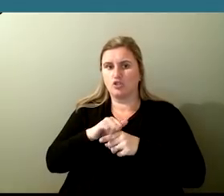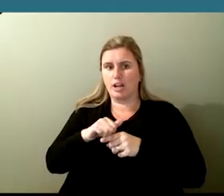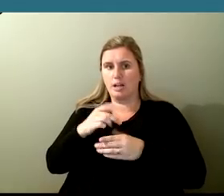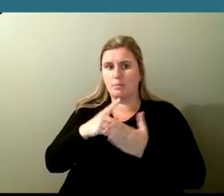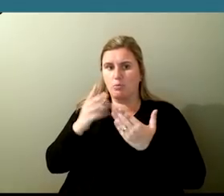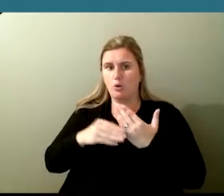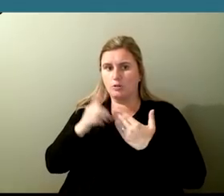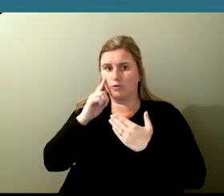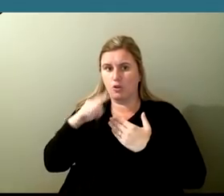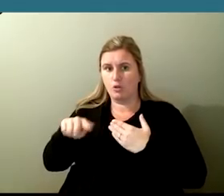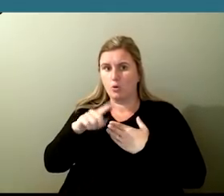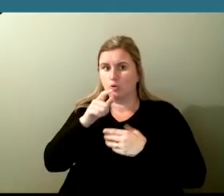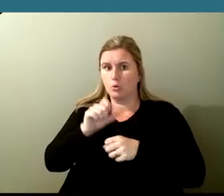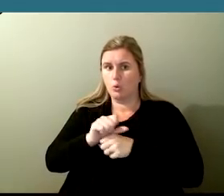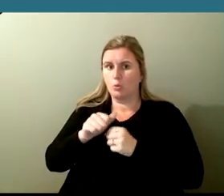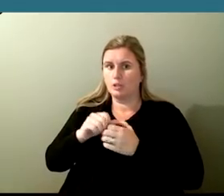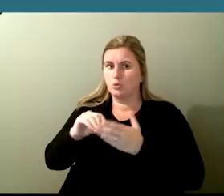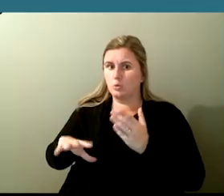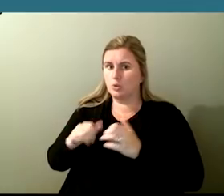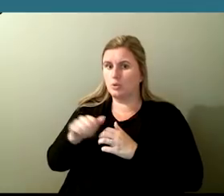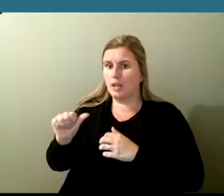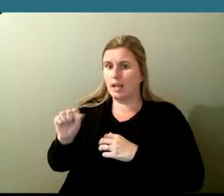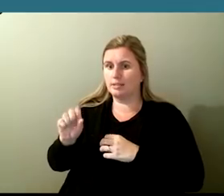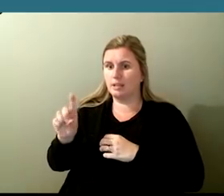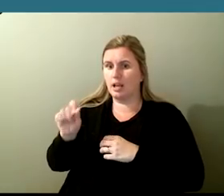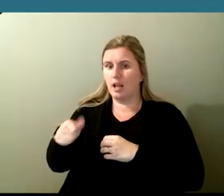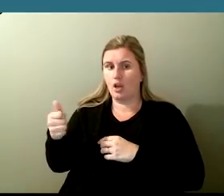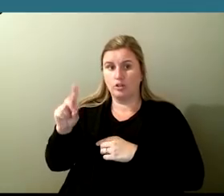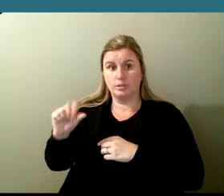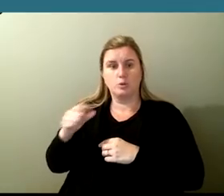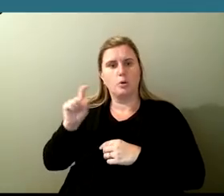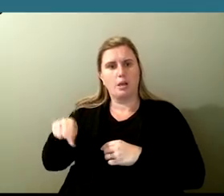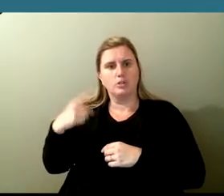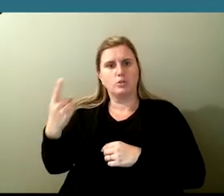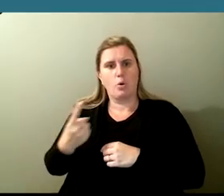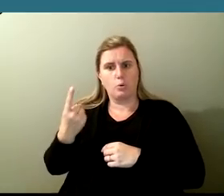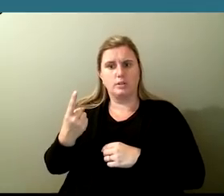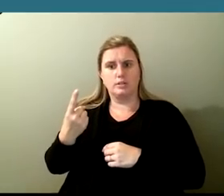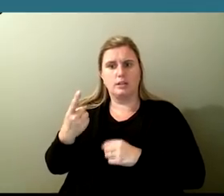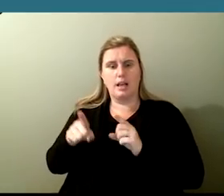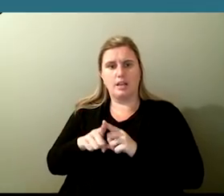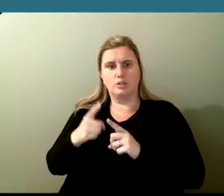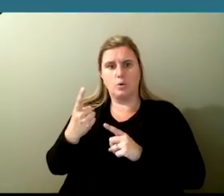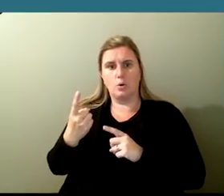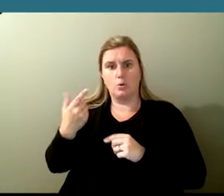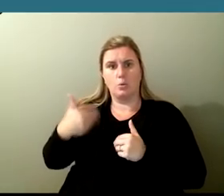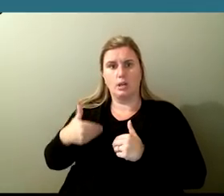educators supporting students with ASD and other disabilities. We must always, as the ones